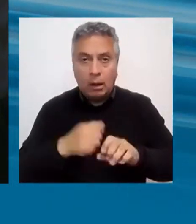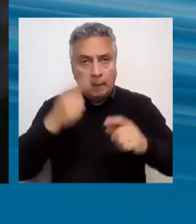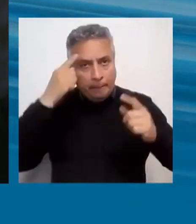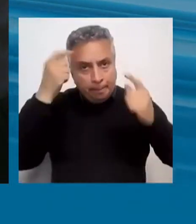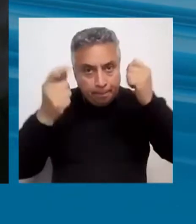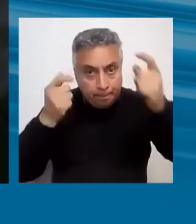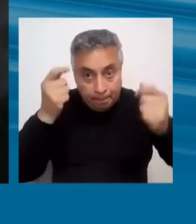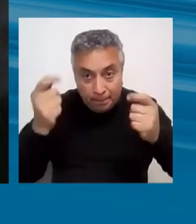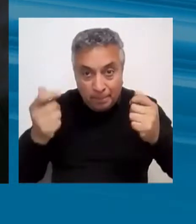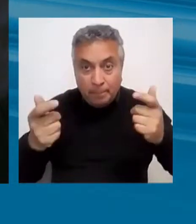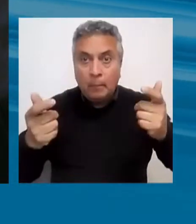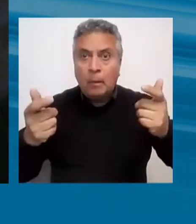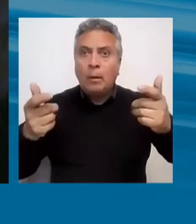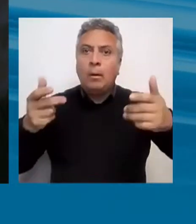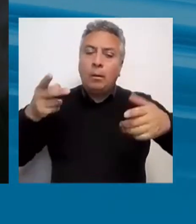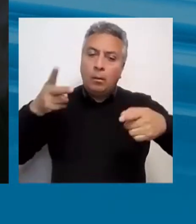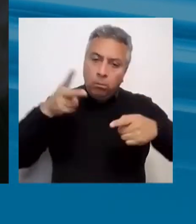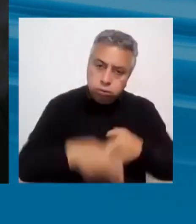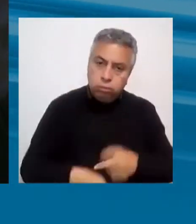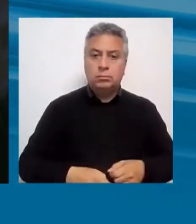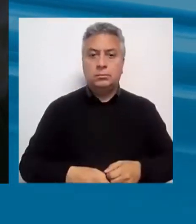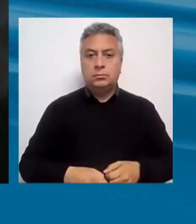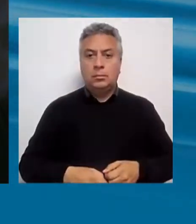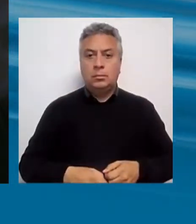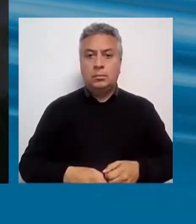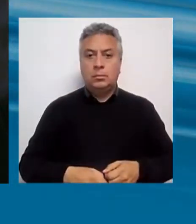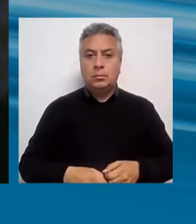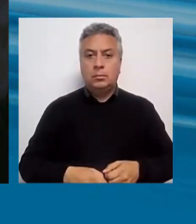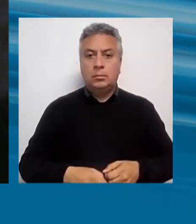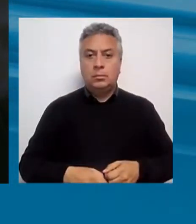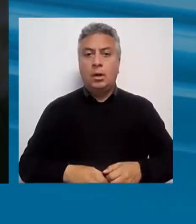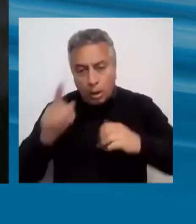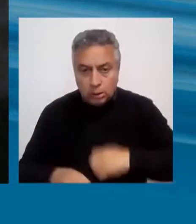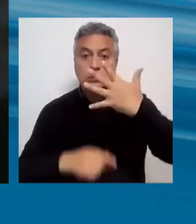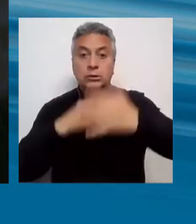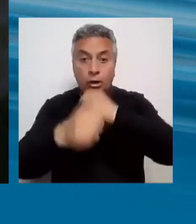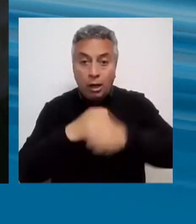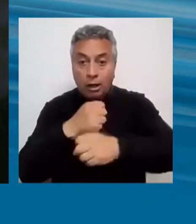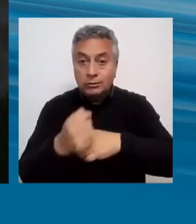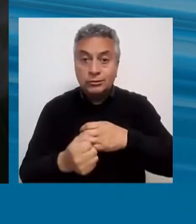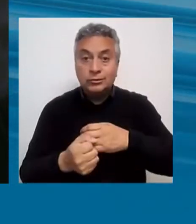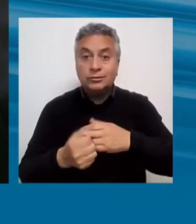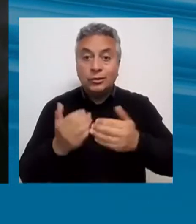being creative again, to destroy everything and start all over again?